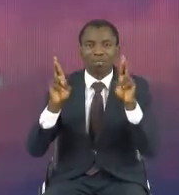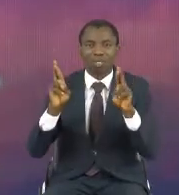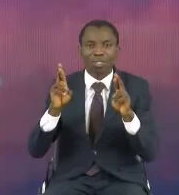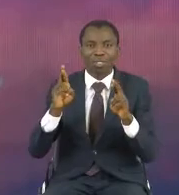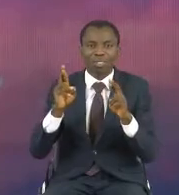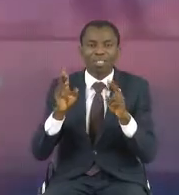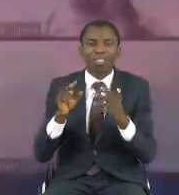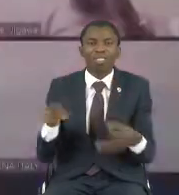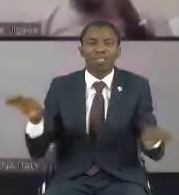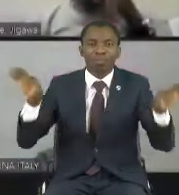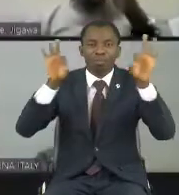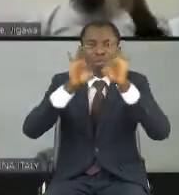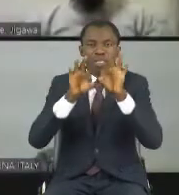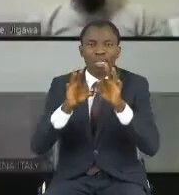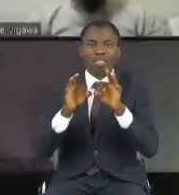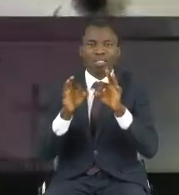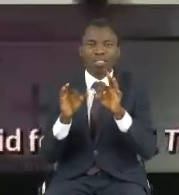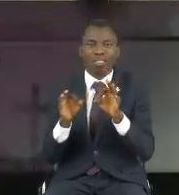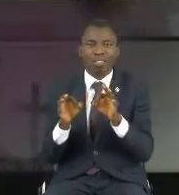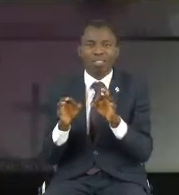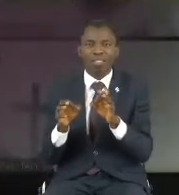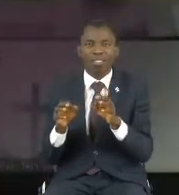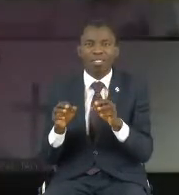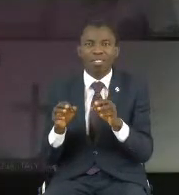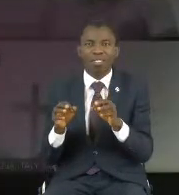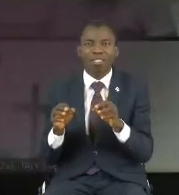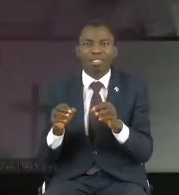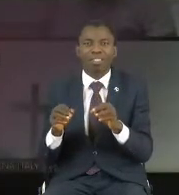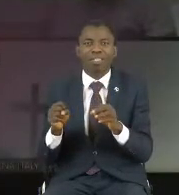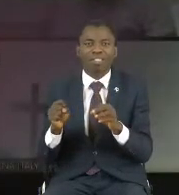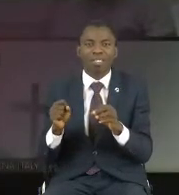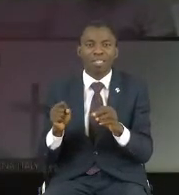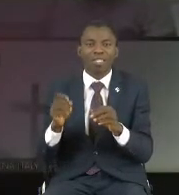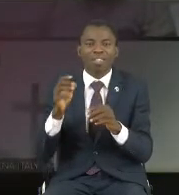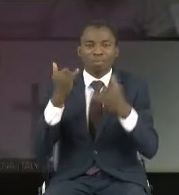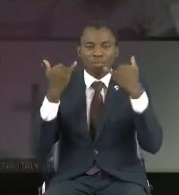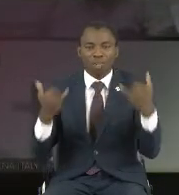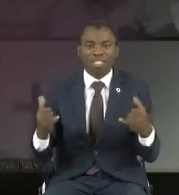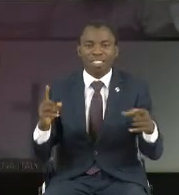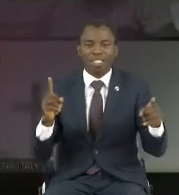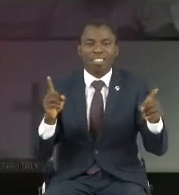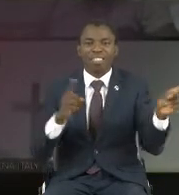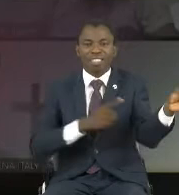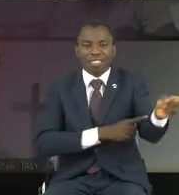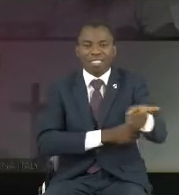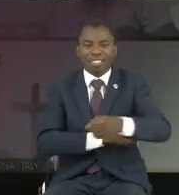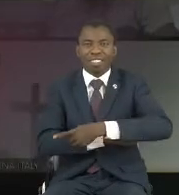essential redemption, present day redemption, fully